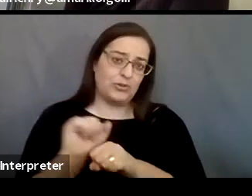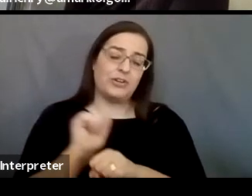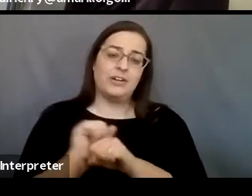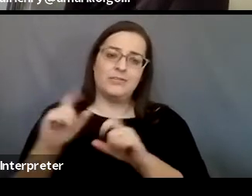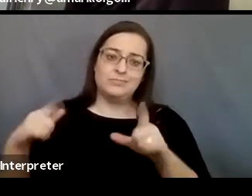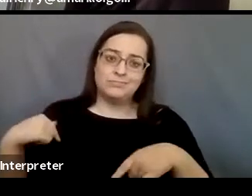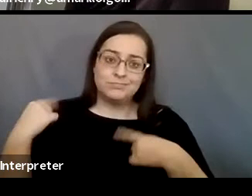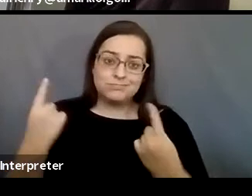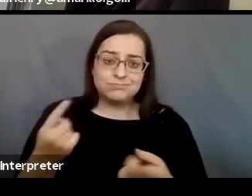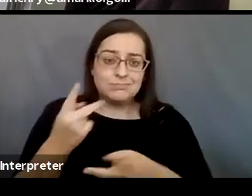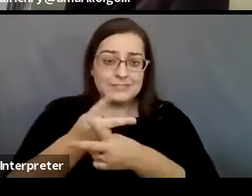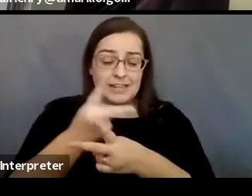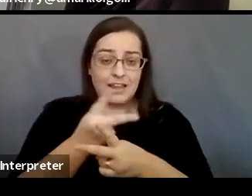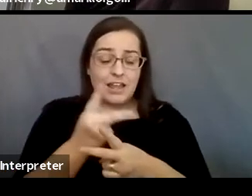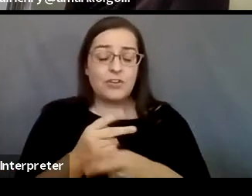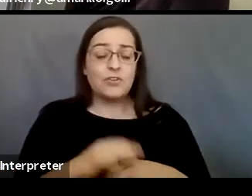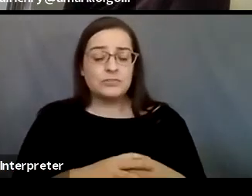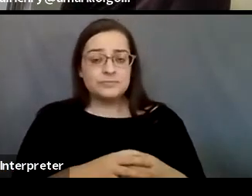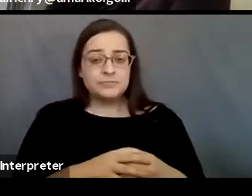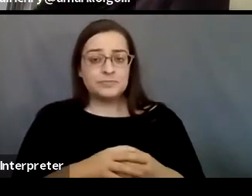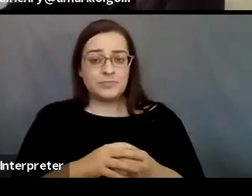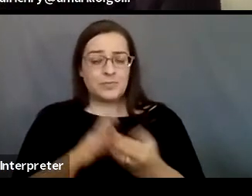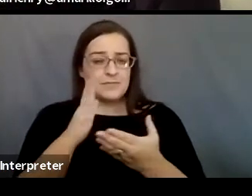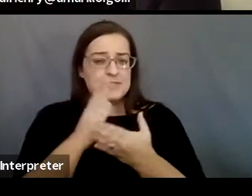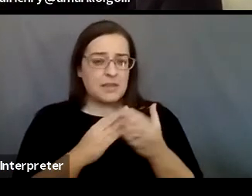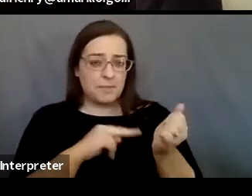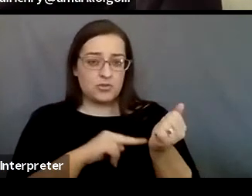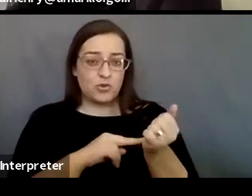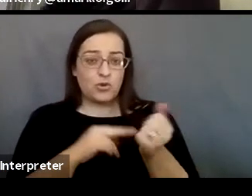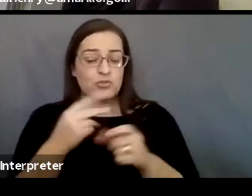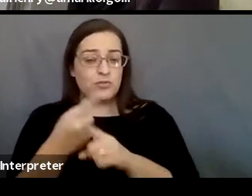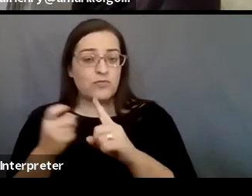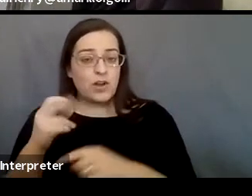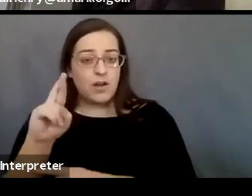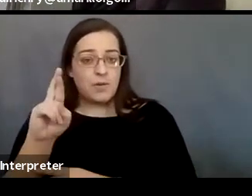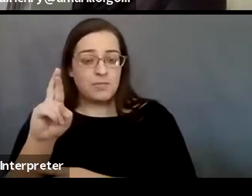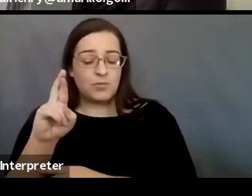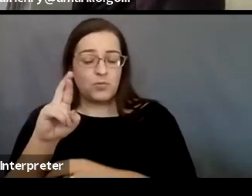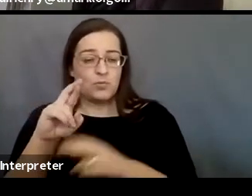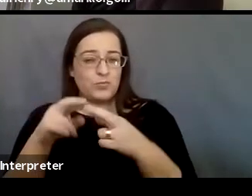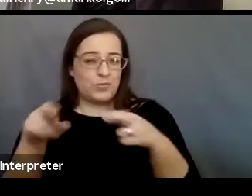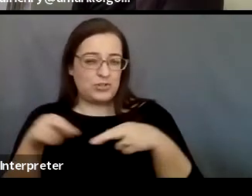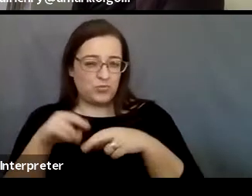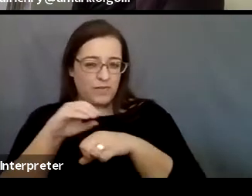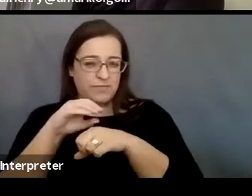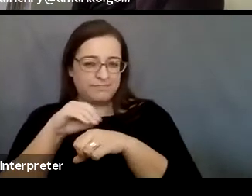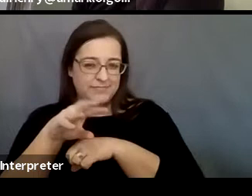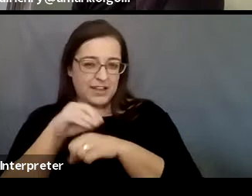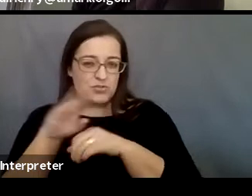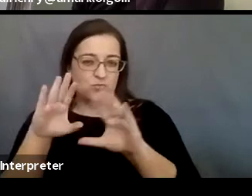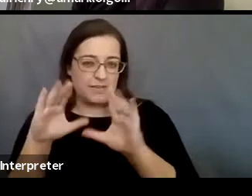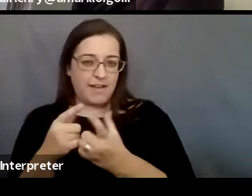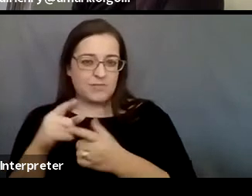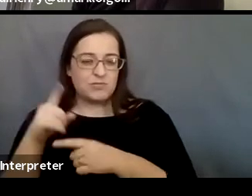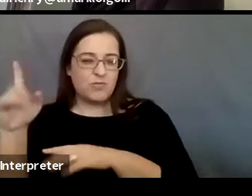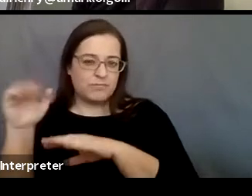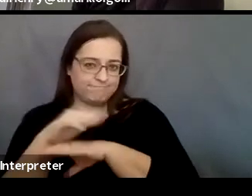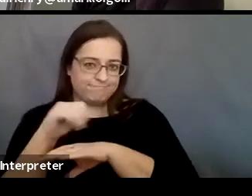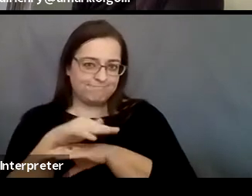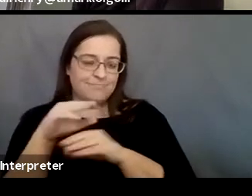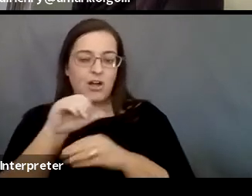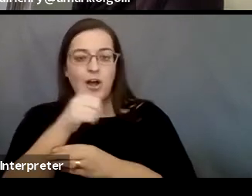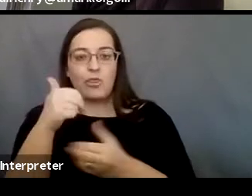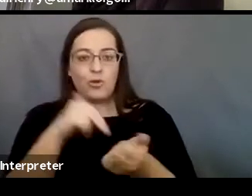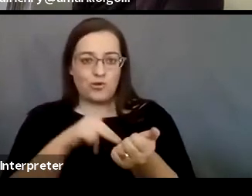these patients. In particular, we've had a lot of these nurses coming in through the RAC, the Regional Advisory Council, and they've done a great job for us. So it